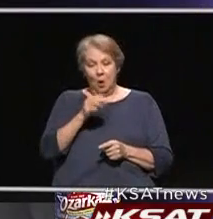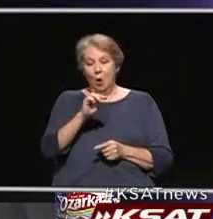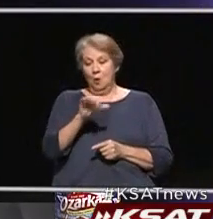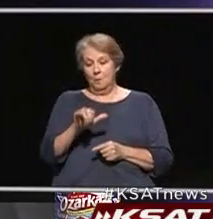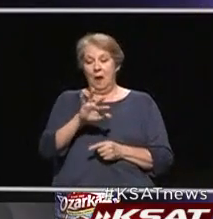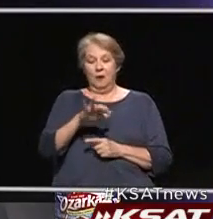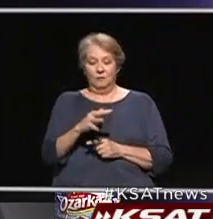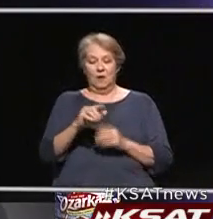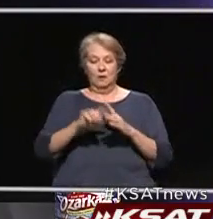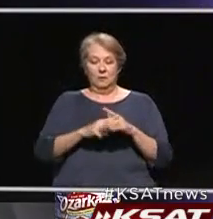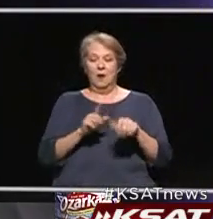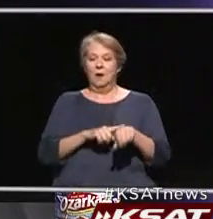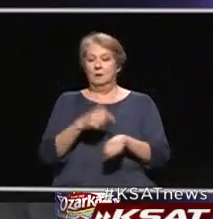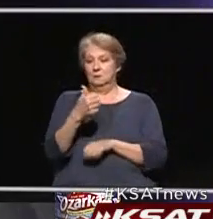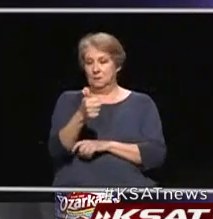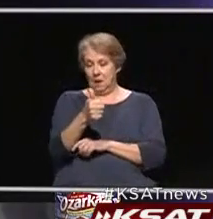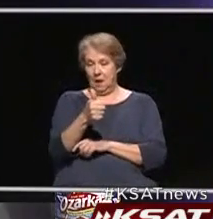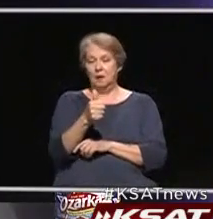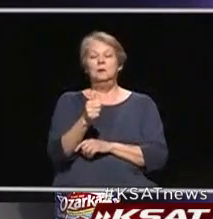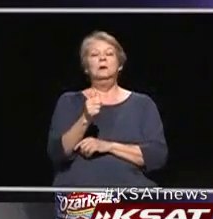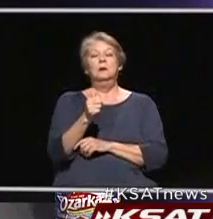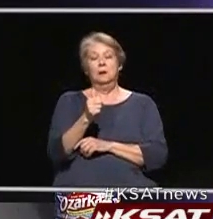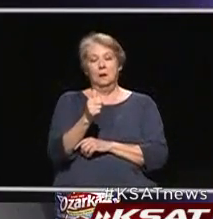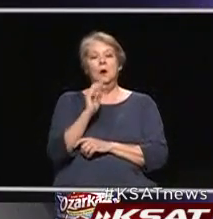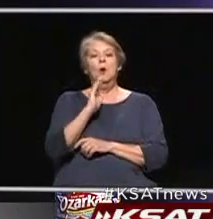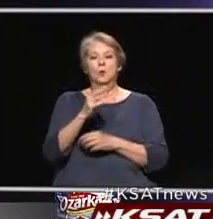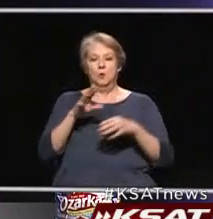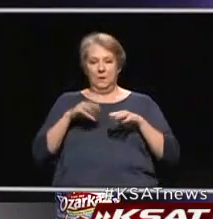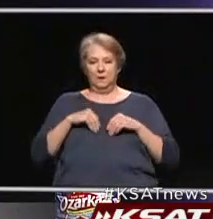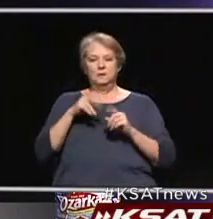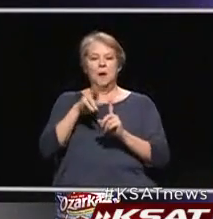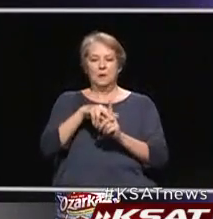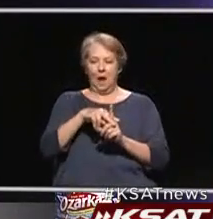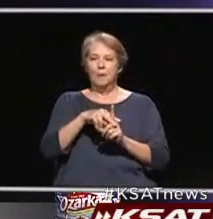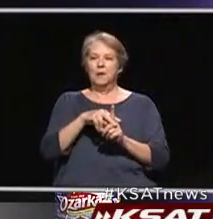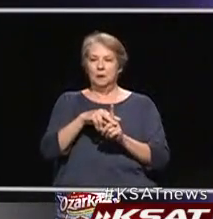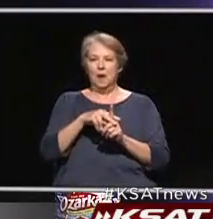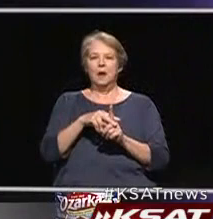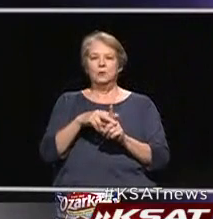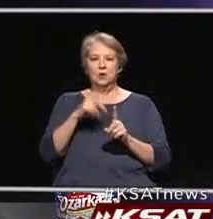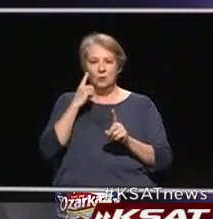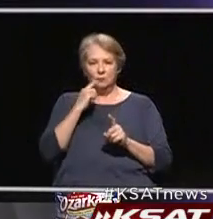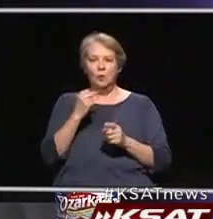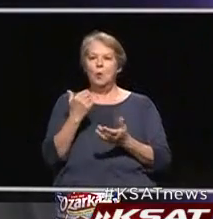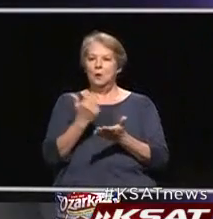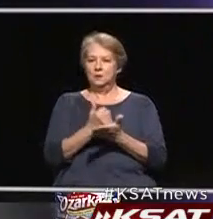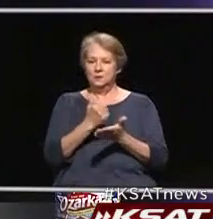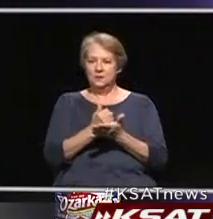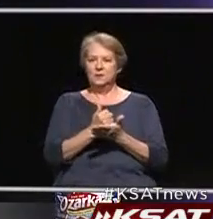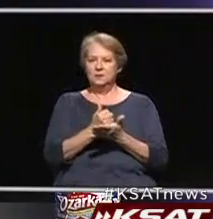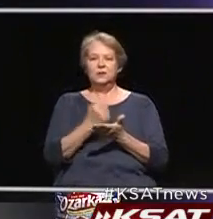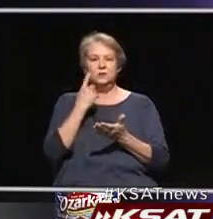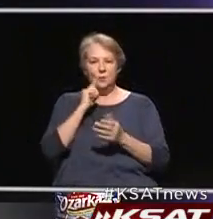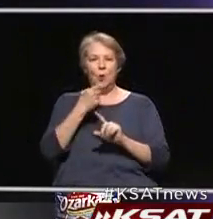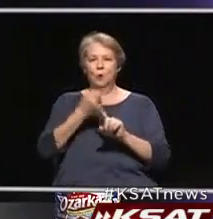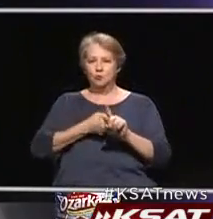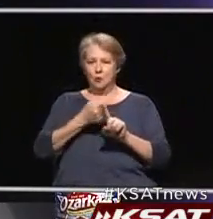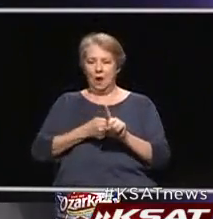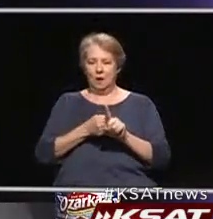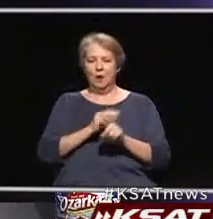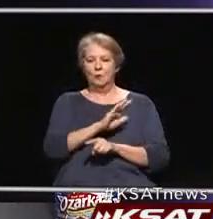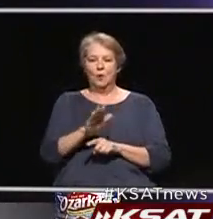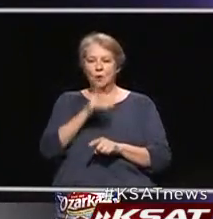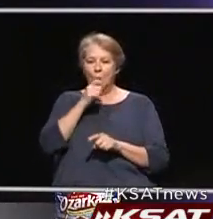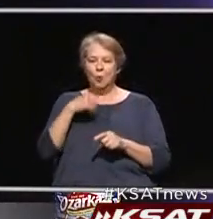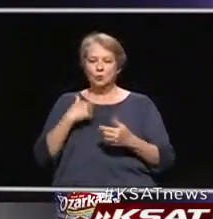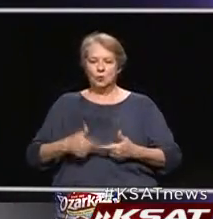starting at 10 o'clock, we'll be taking applications for assistance for rent for those people that live in